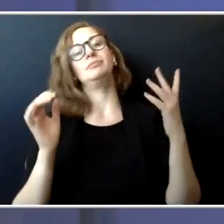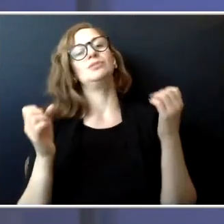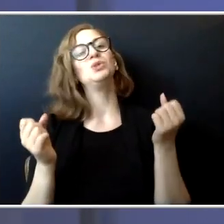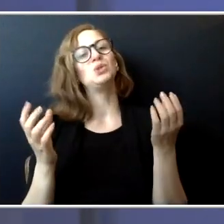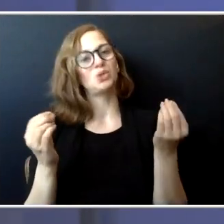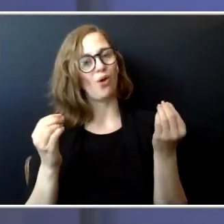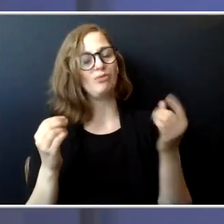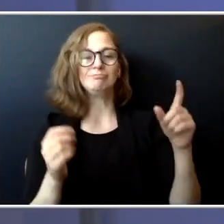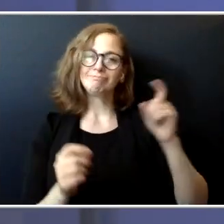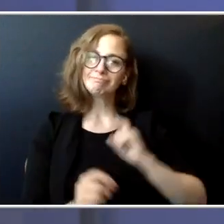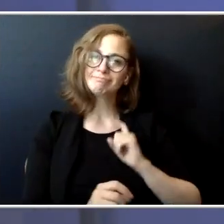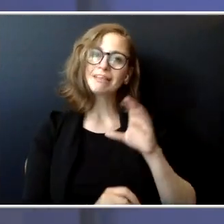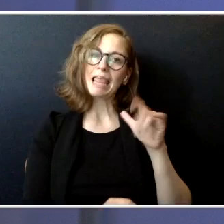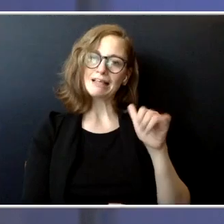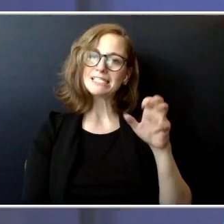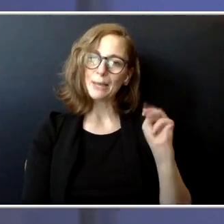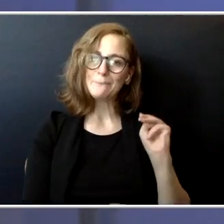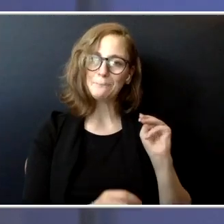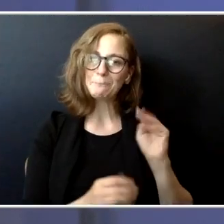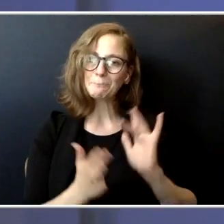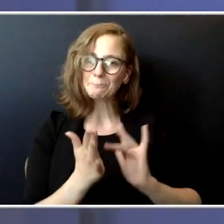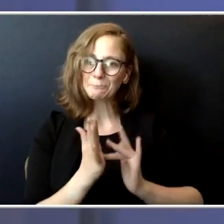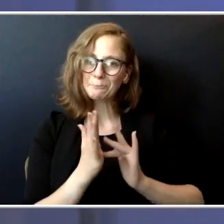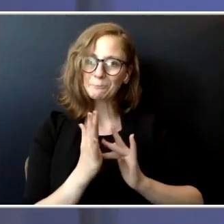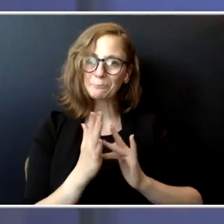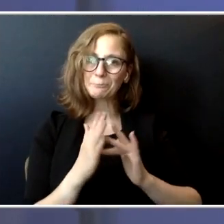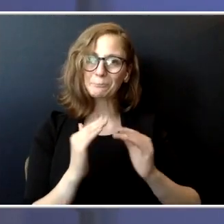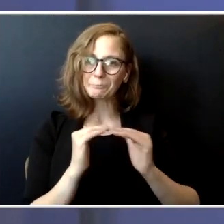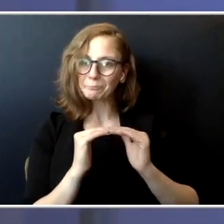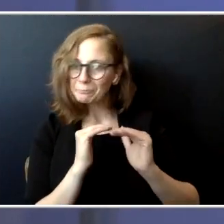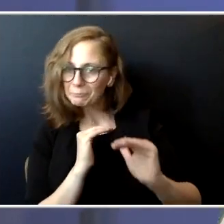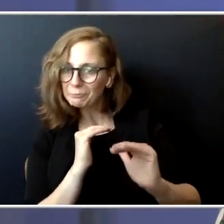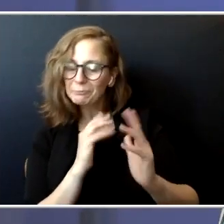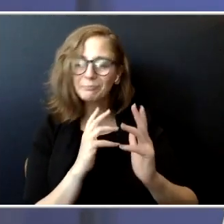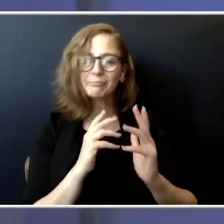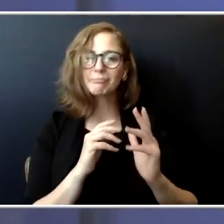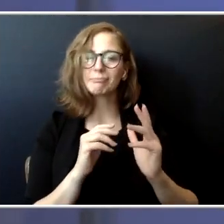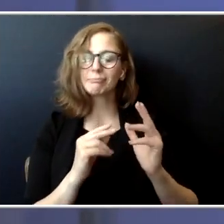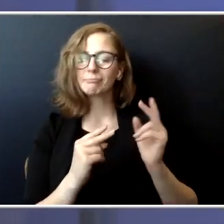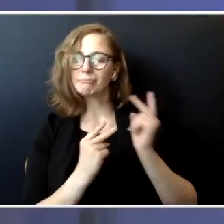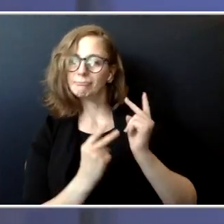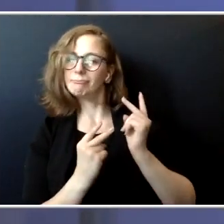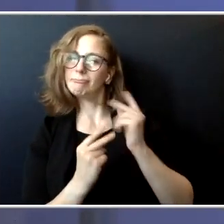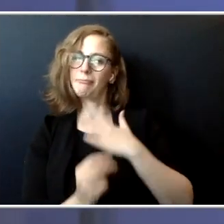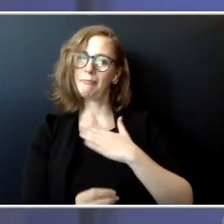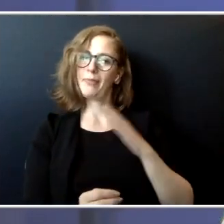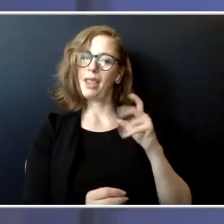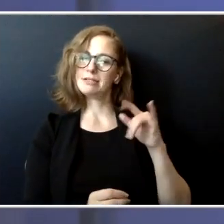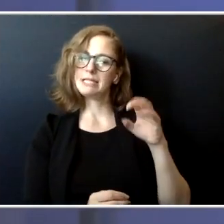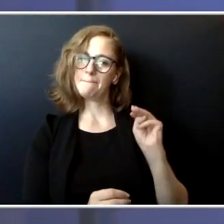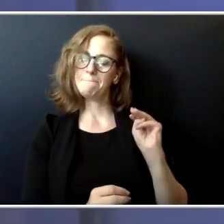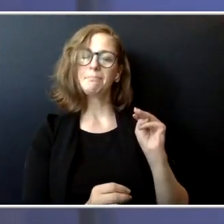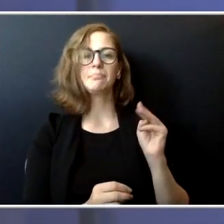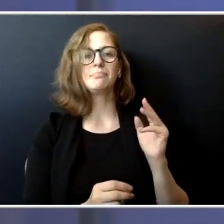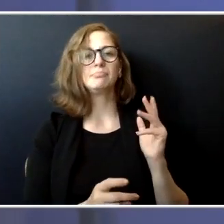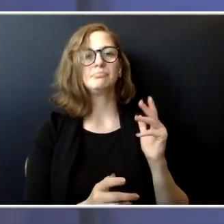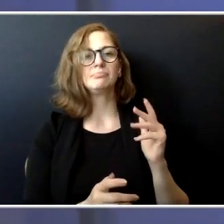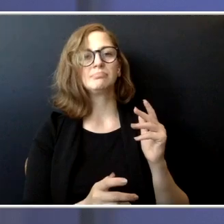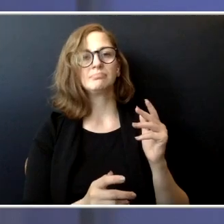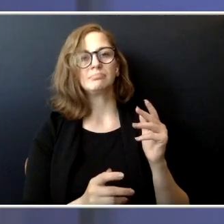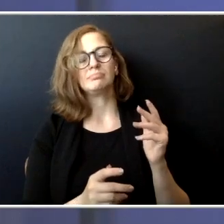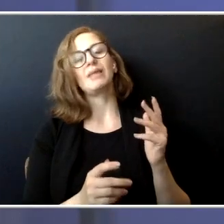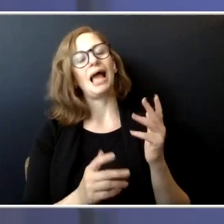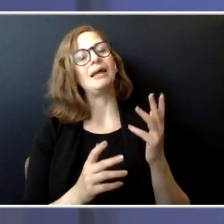calcium supplements. And continued to monitor my calcium. And it went like that, less frequently, but off and